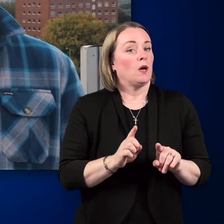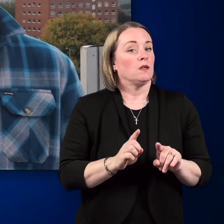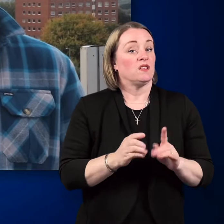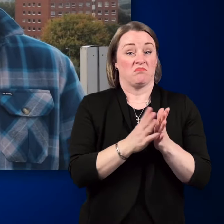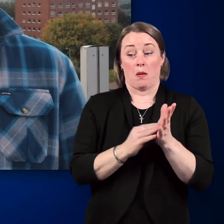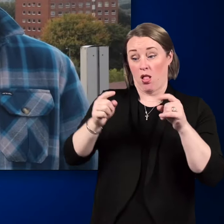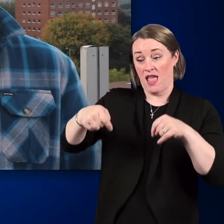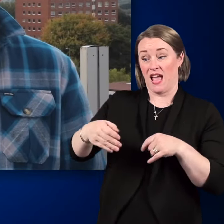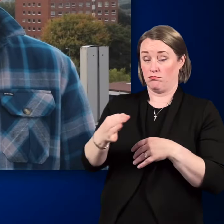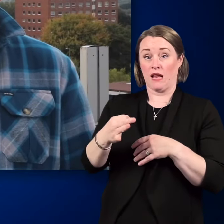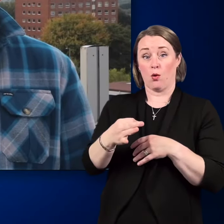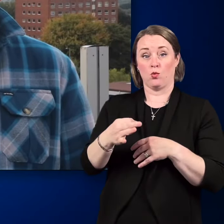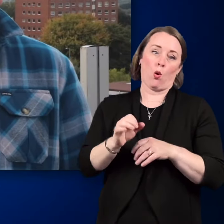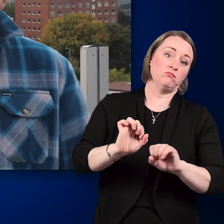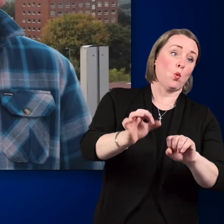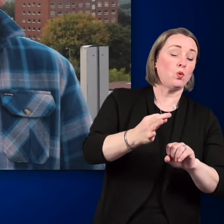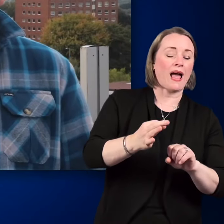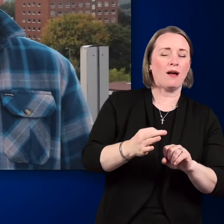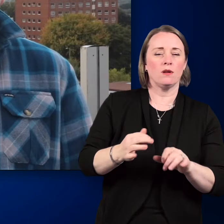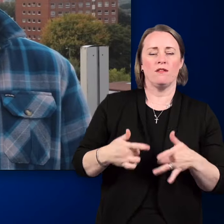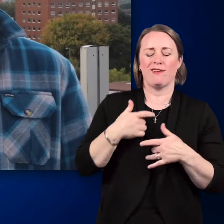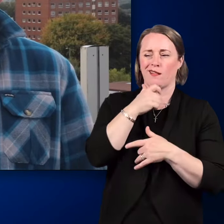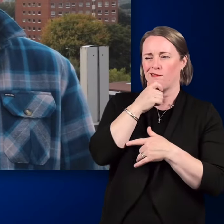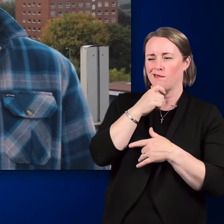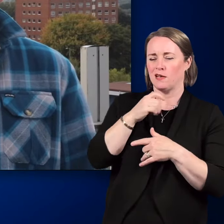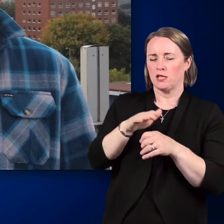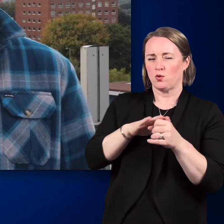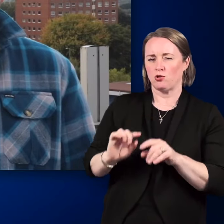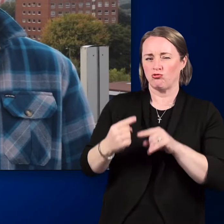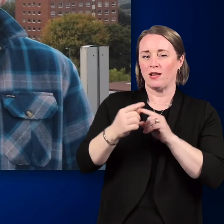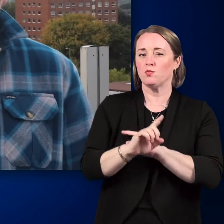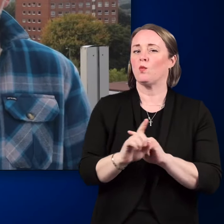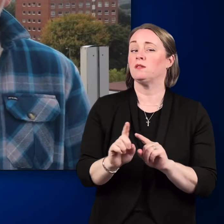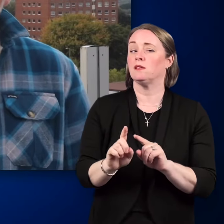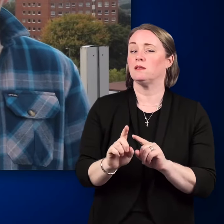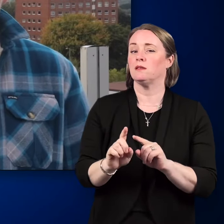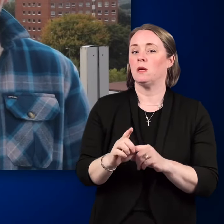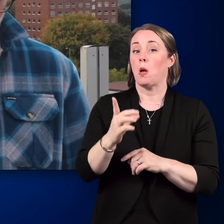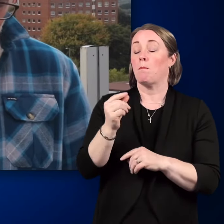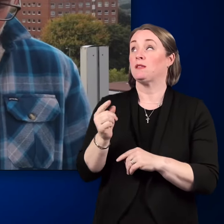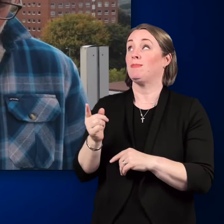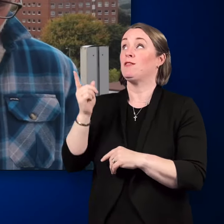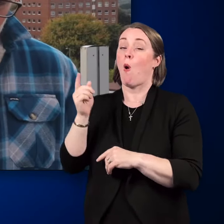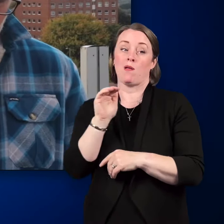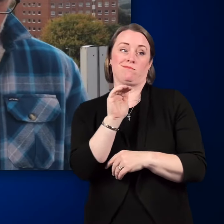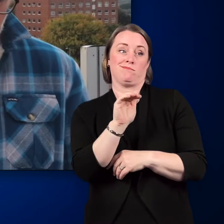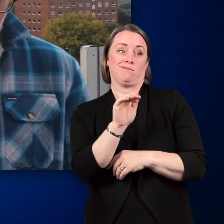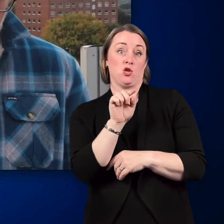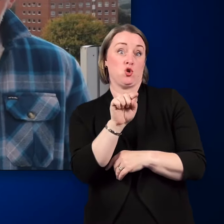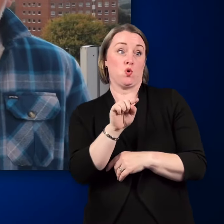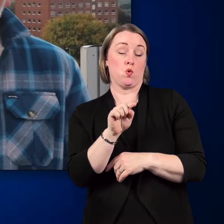what challenges you? Could it be that God is stirring you to deal with systemic issues?